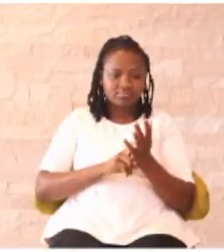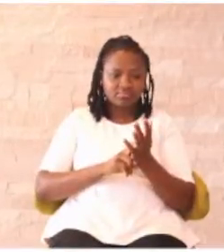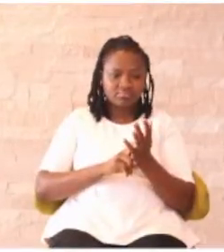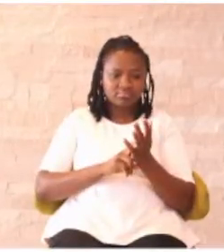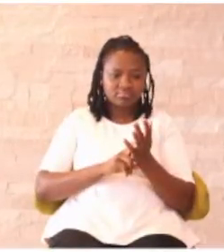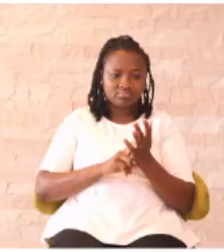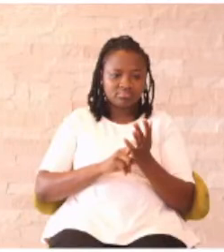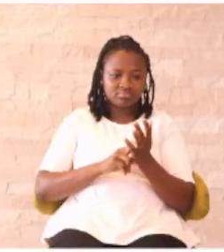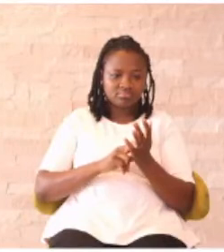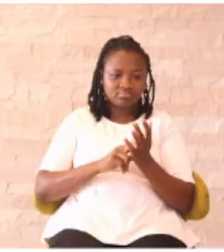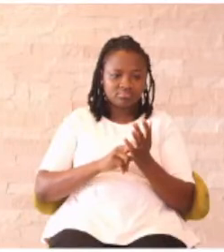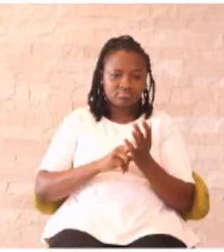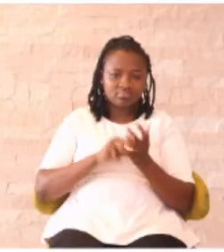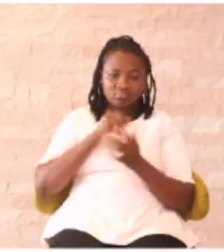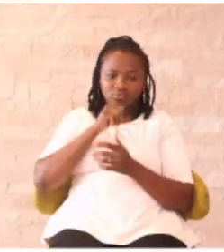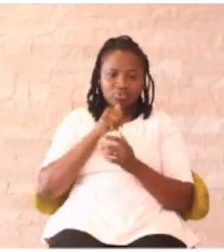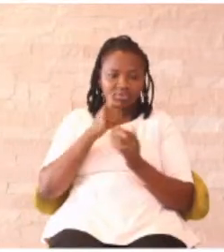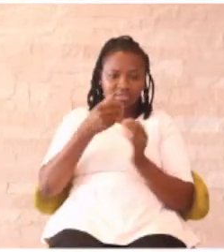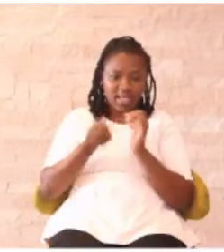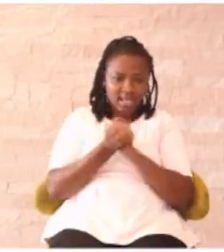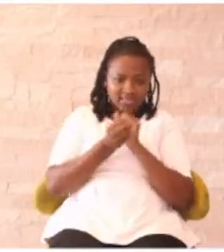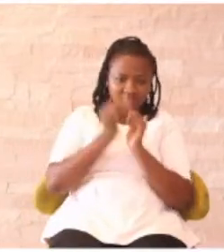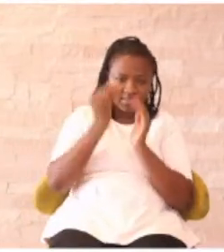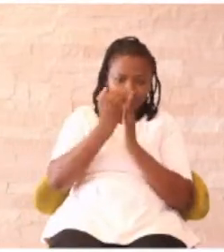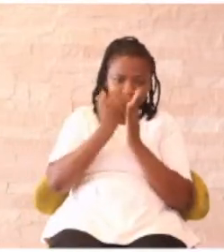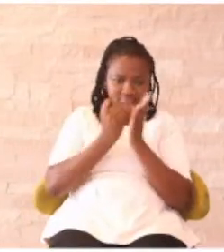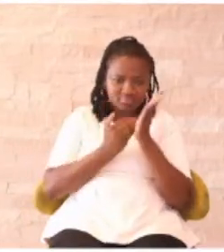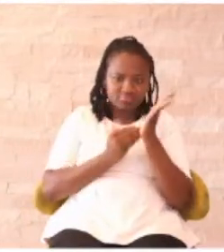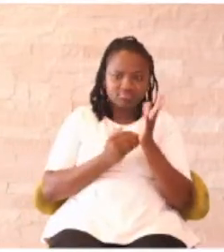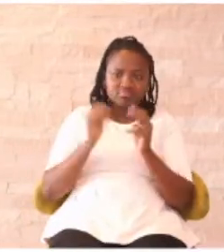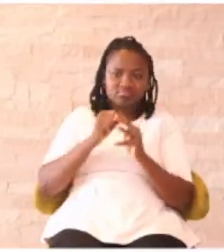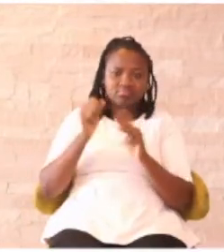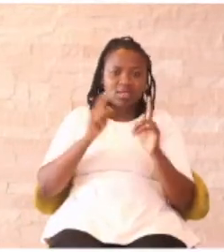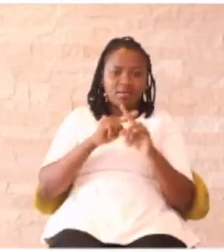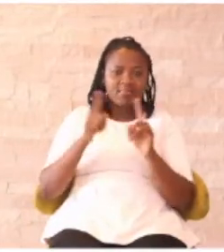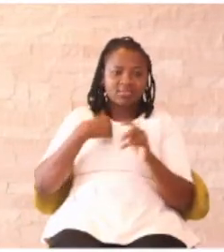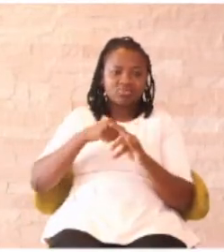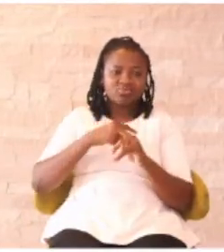as should be, and we usually bank on our sisters